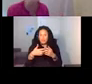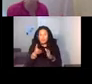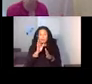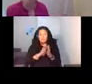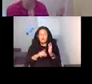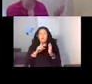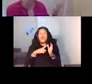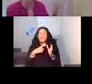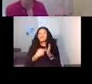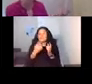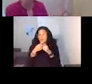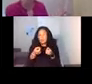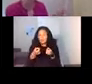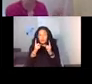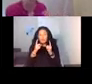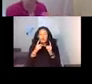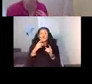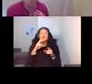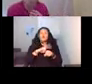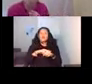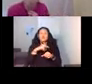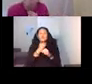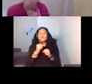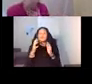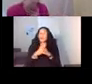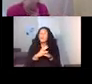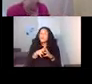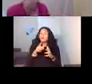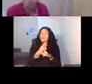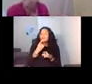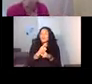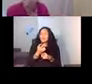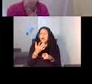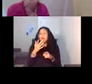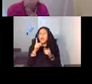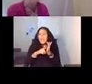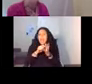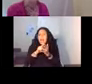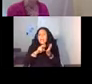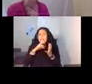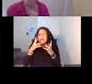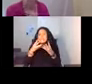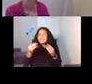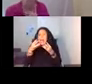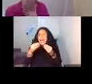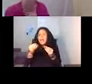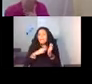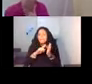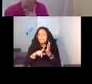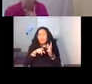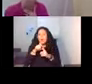Ruskin, Dr. Gotami Wirakun, who was talking to us about lichens and slime mold, because she's a